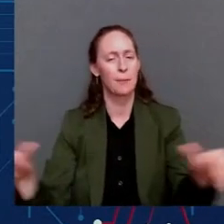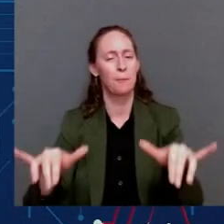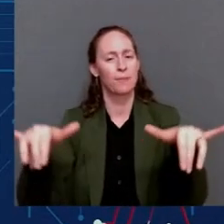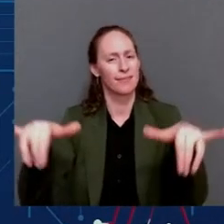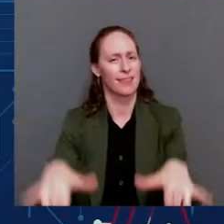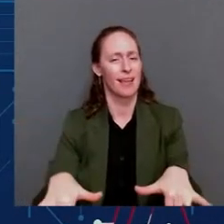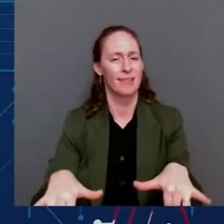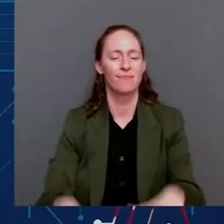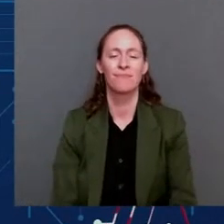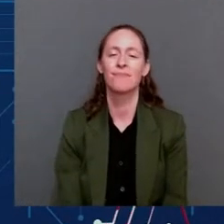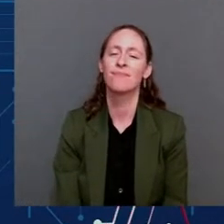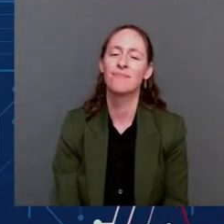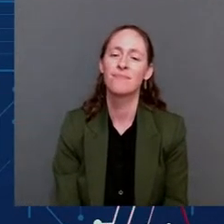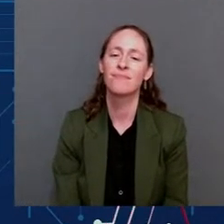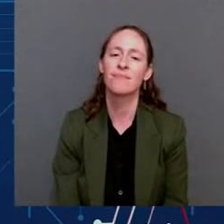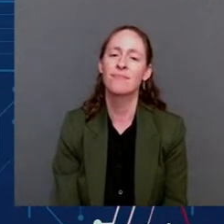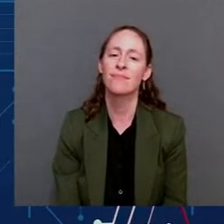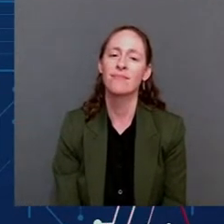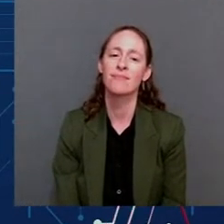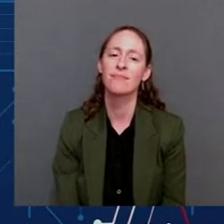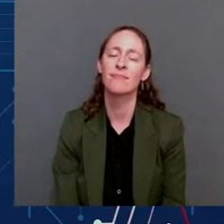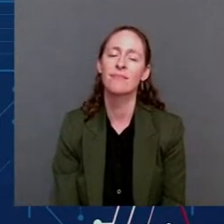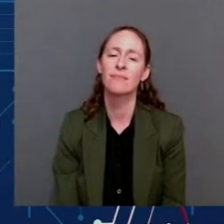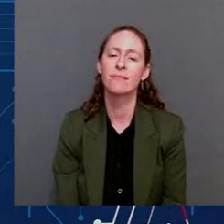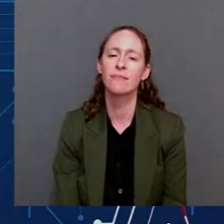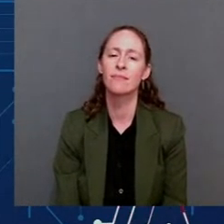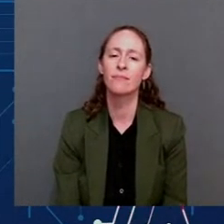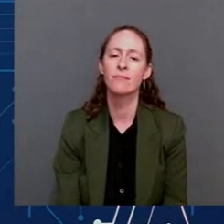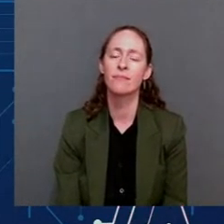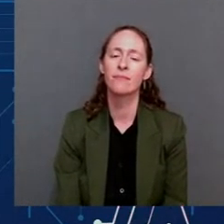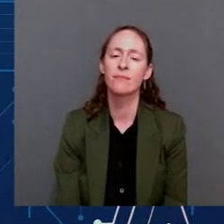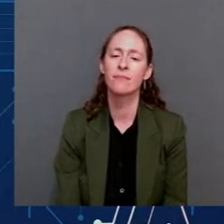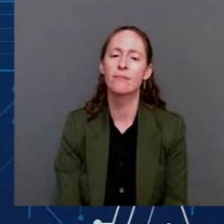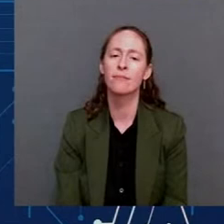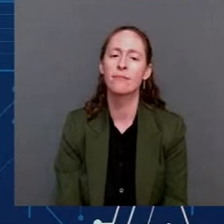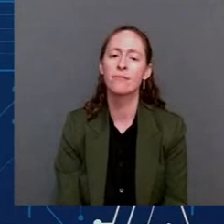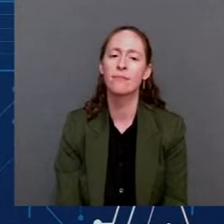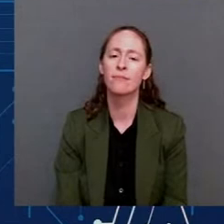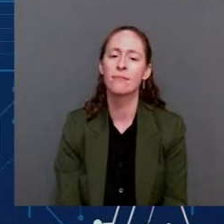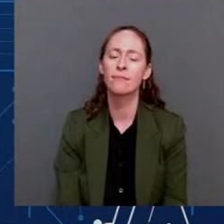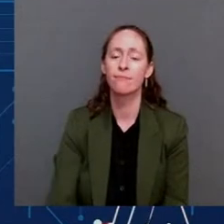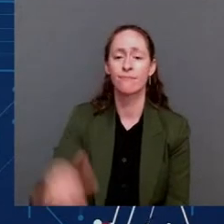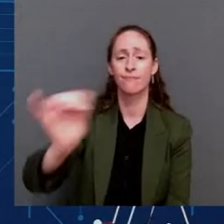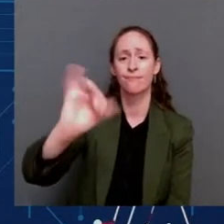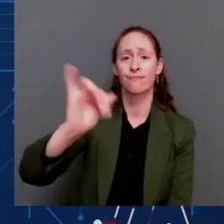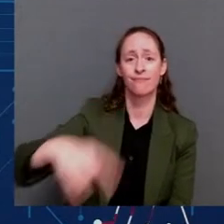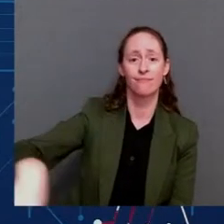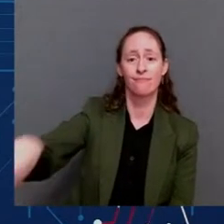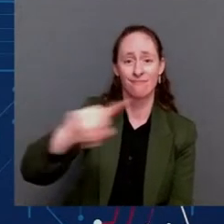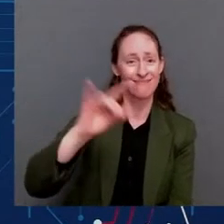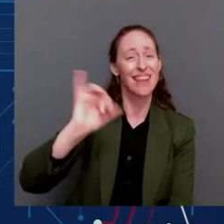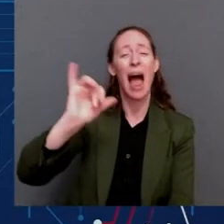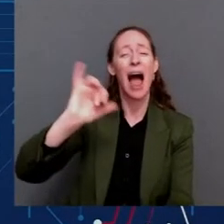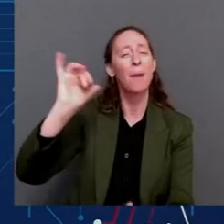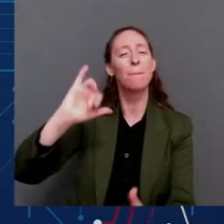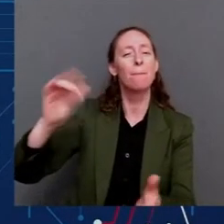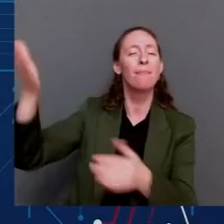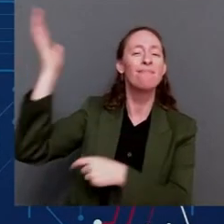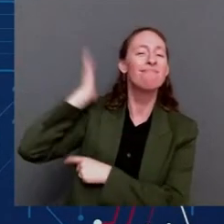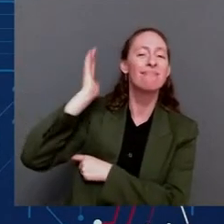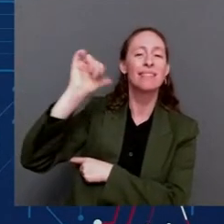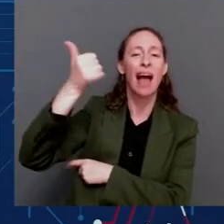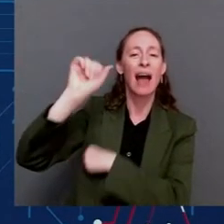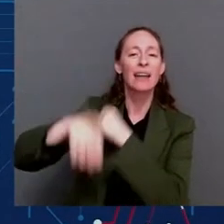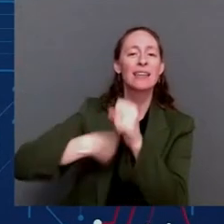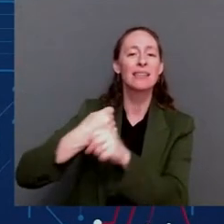auto industry more than a decade ago, a lot of experts today believe we wouldn't bring manufacturing jobs back to America and